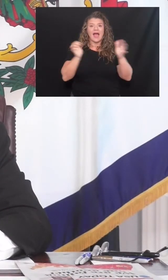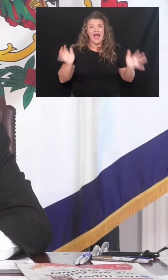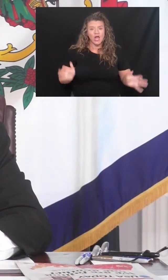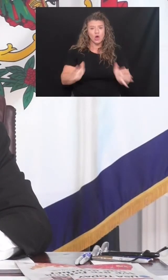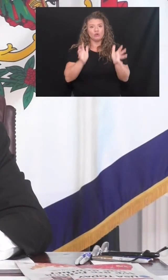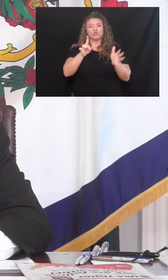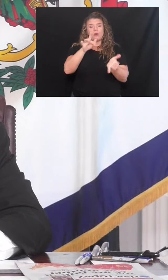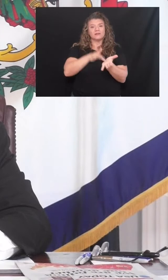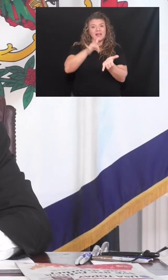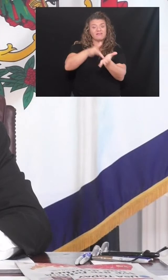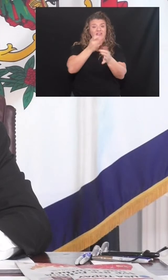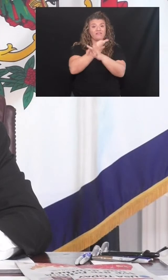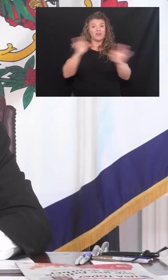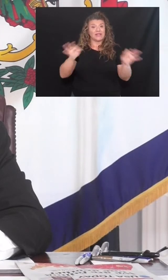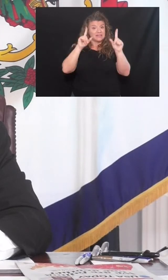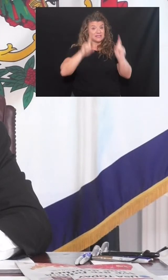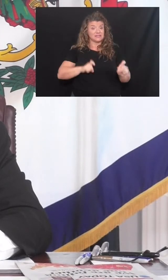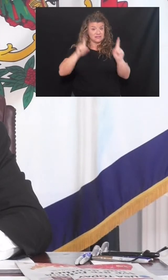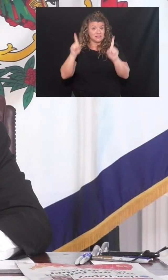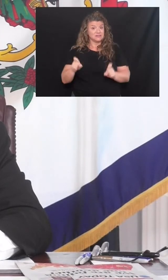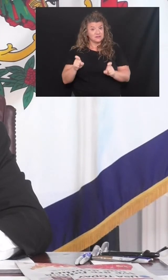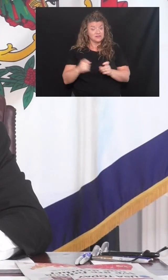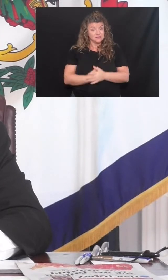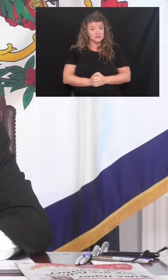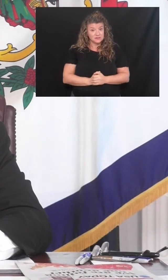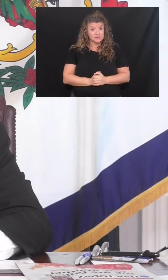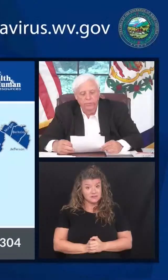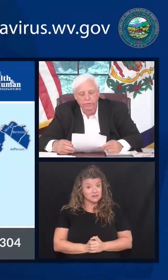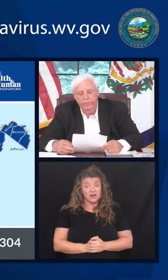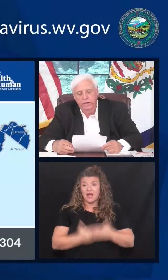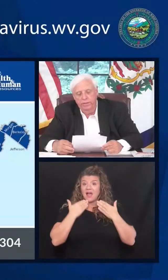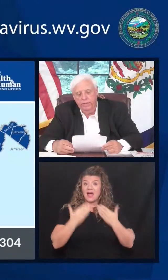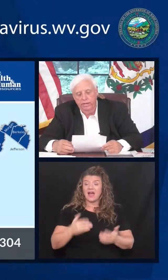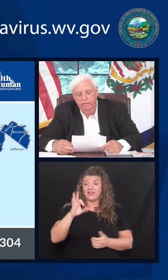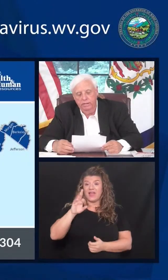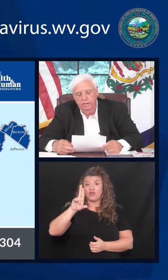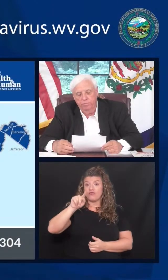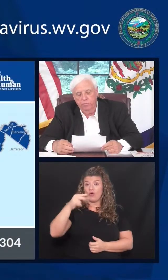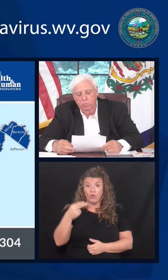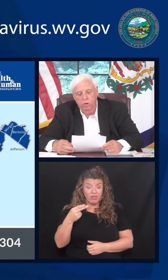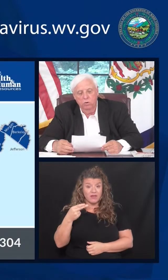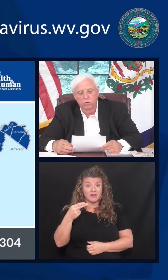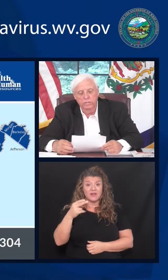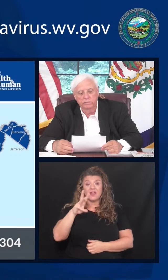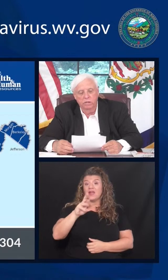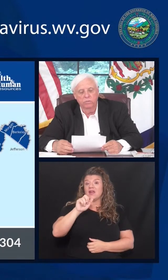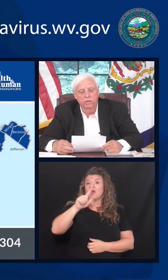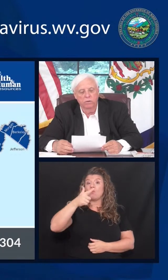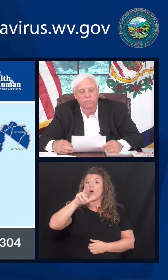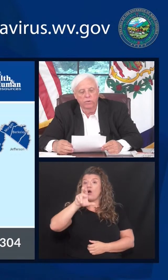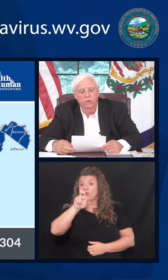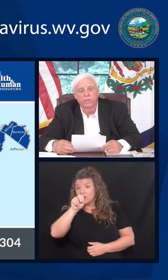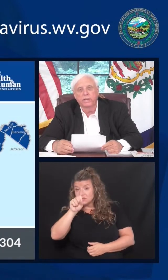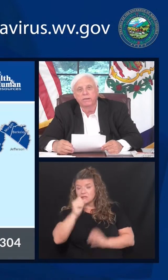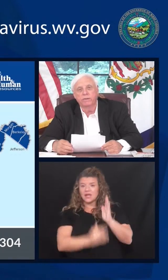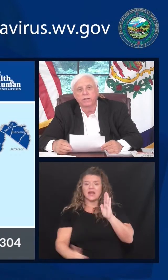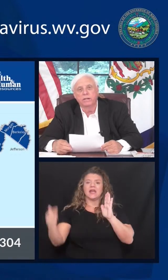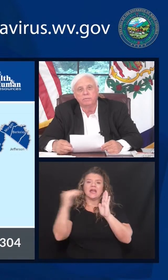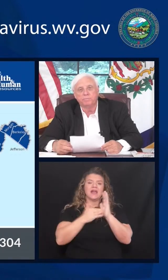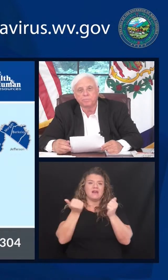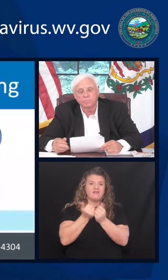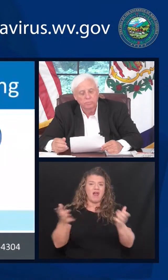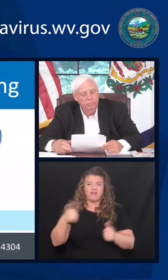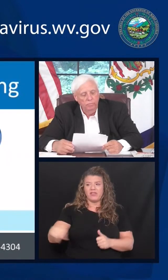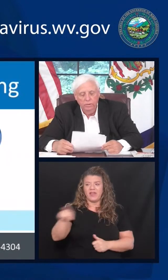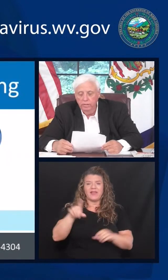take advantage of the free testing. You know, I thank Frith and I thank Walgreens over and over for all that they've done.